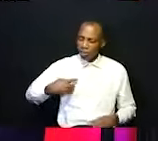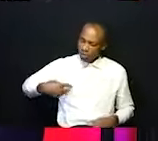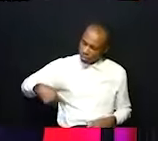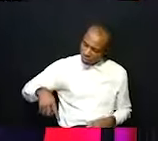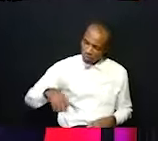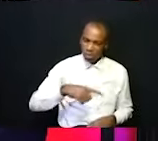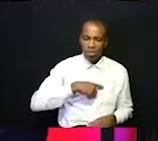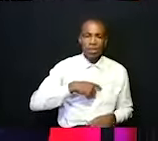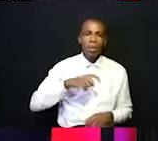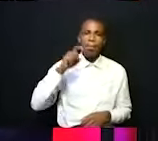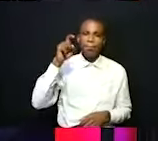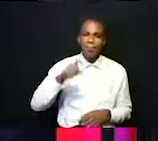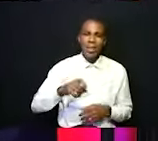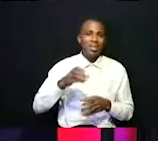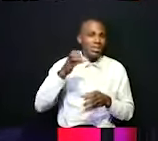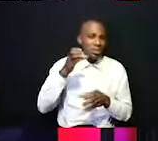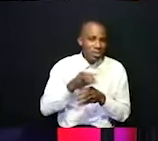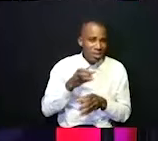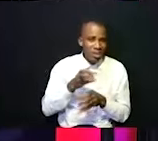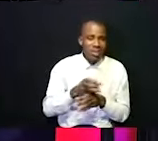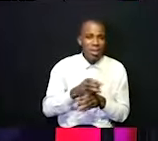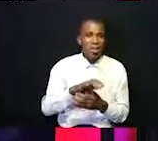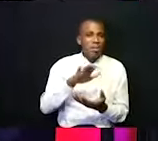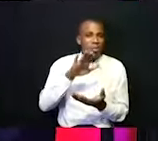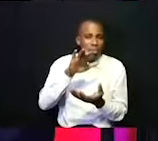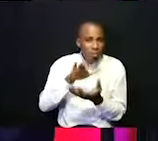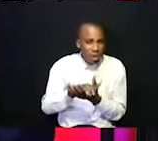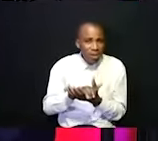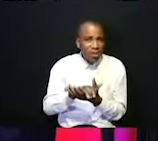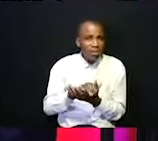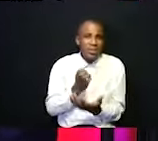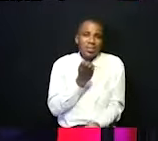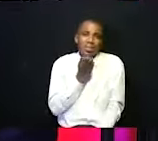to marry our spouses well.